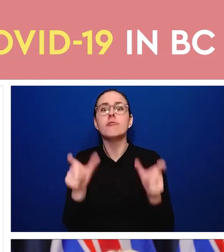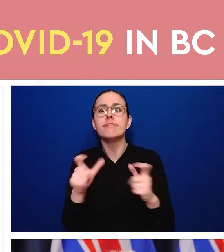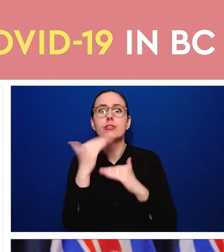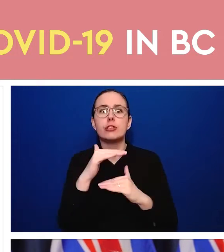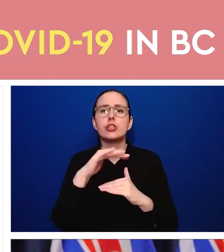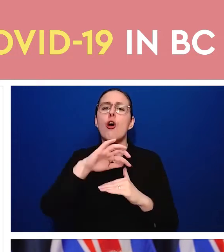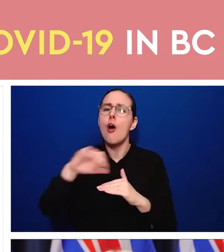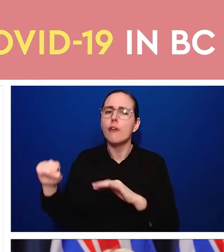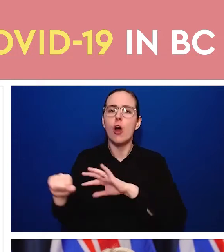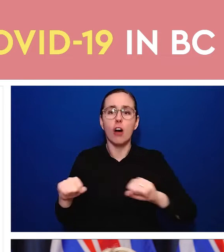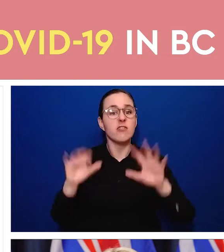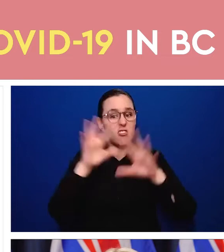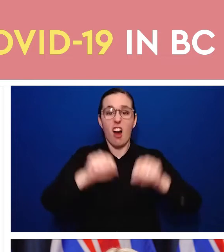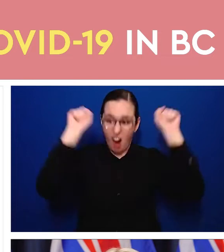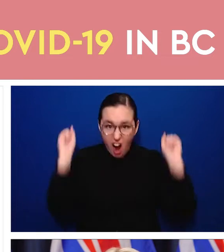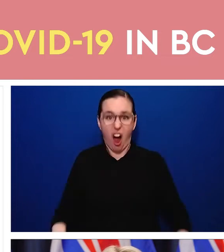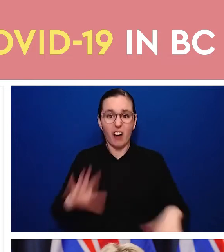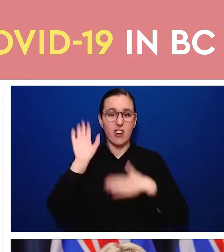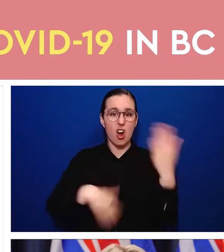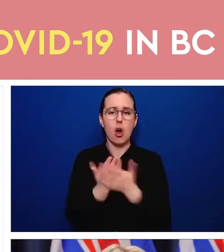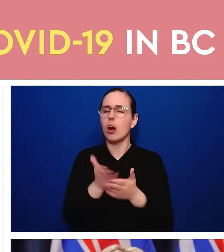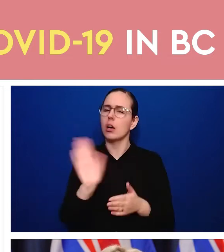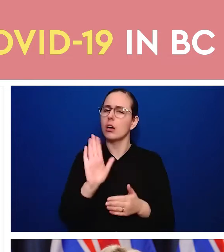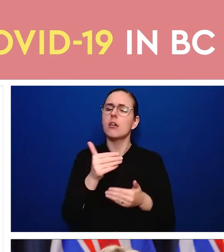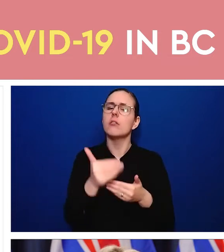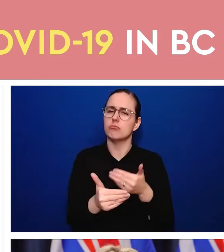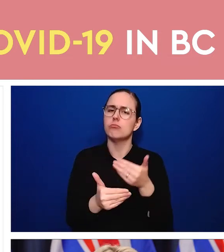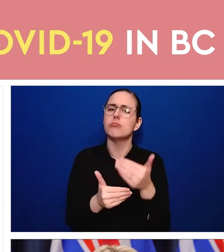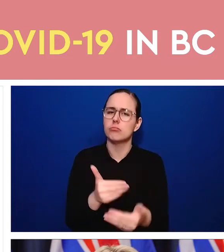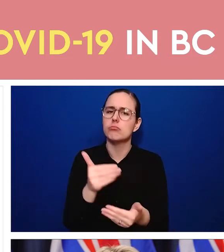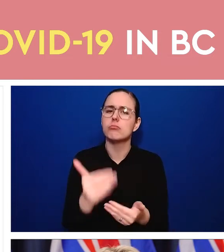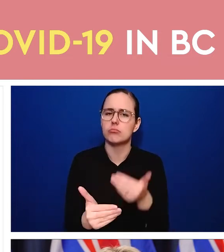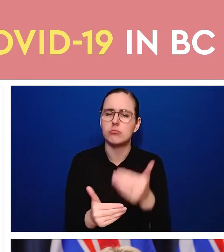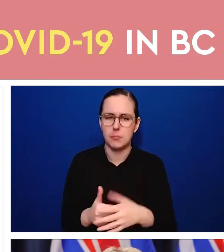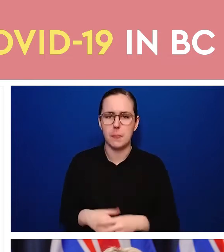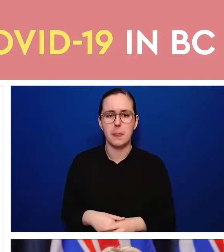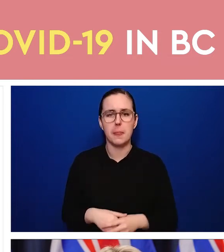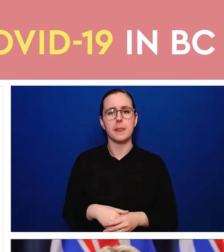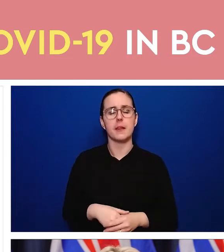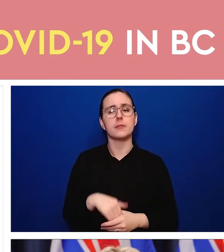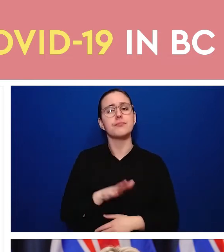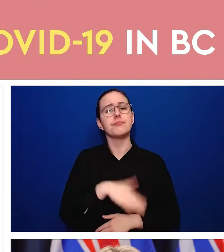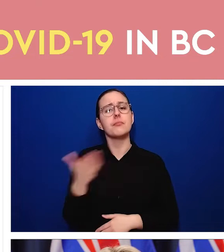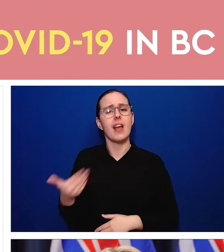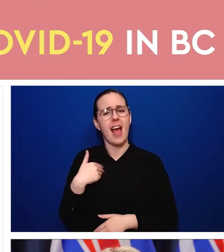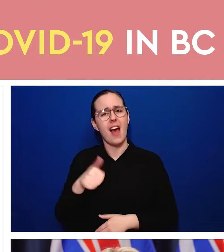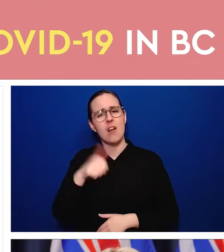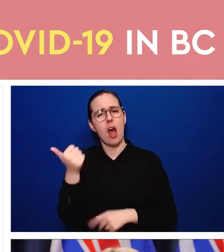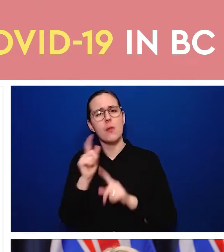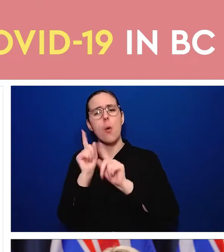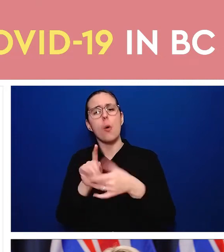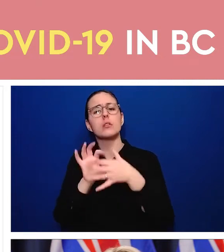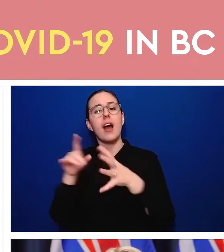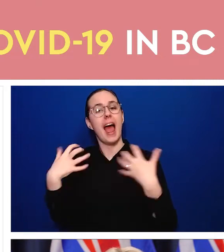Health Professionals Order. As you know, earlier this week, we published the current part of the order that requires regulated